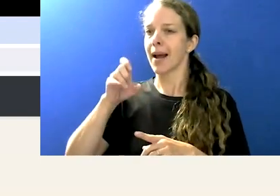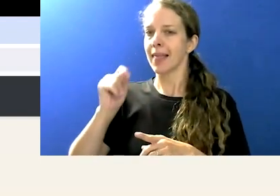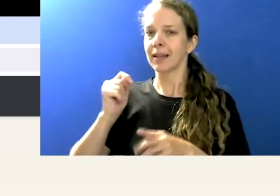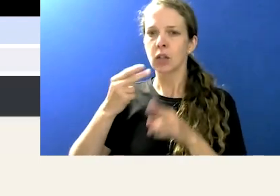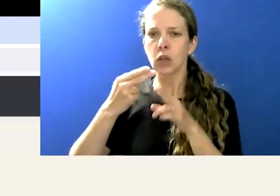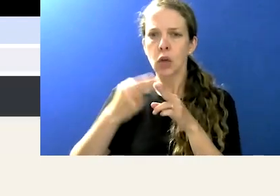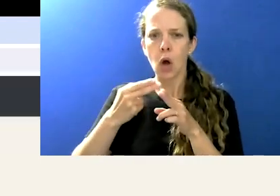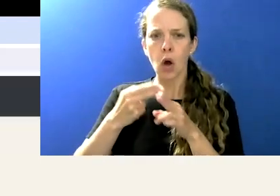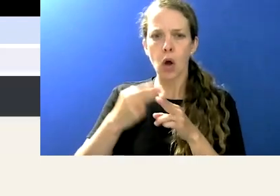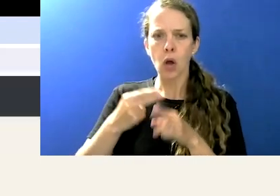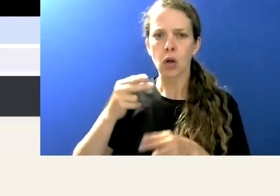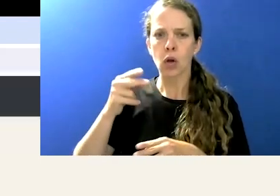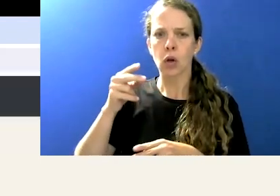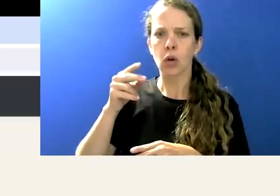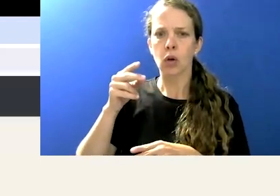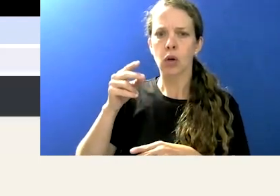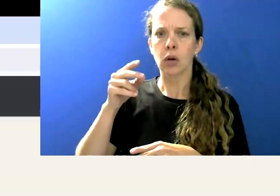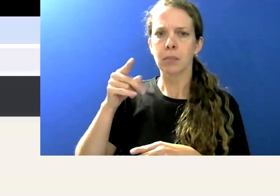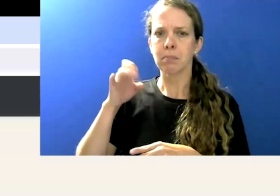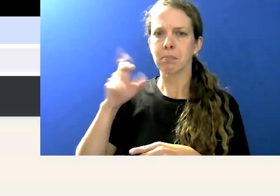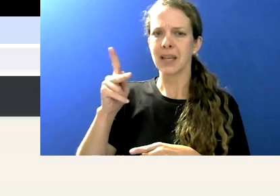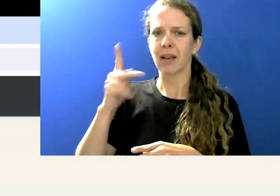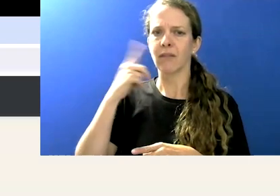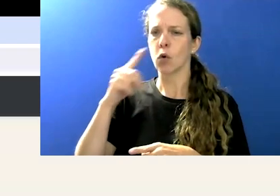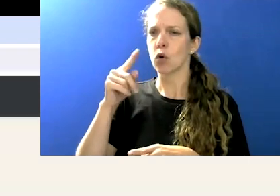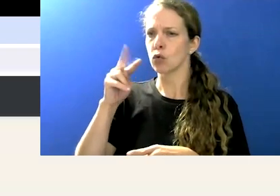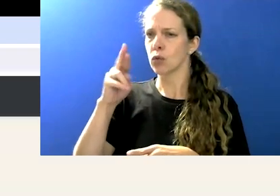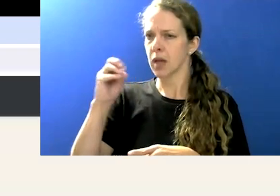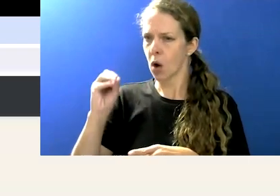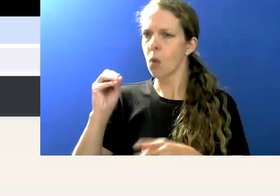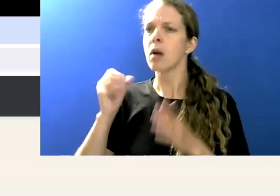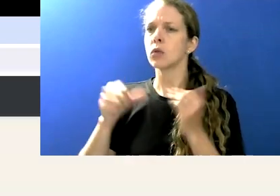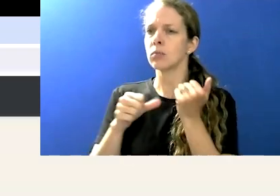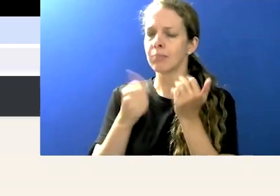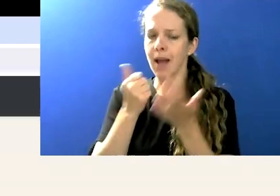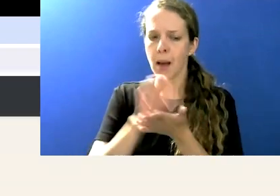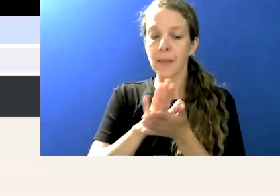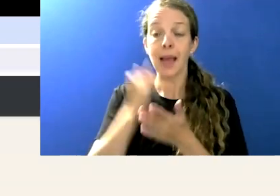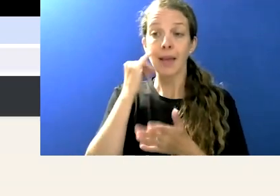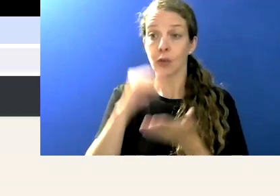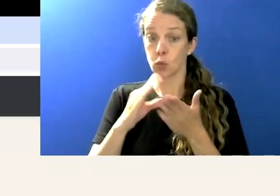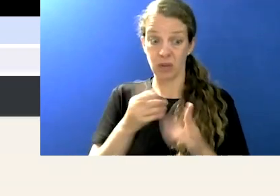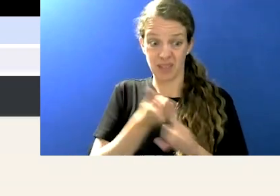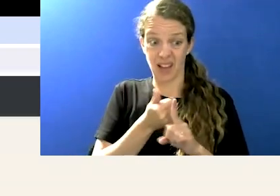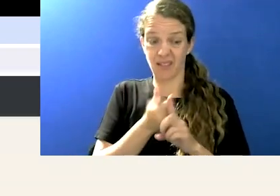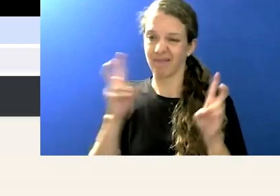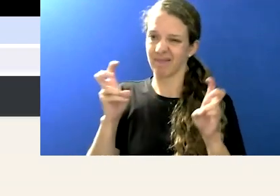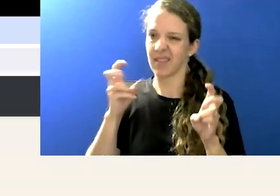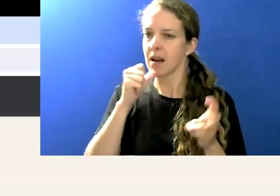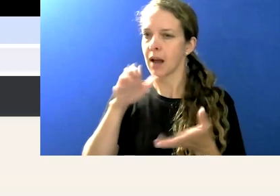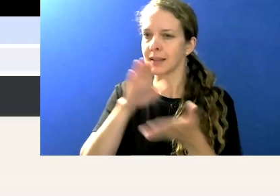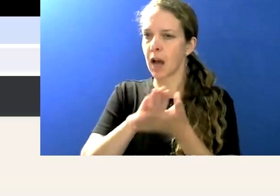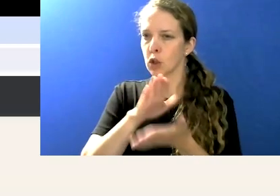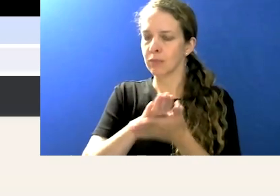TRiO, where we're able to assist students that are classified as undocumented. We do provide them assistance